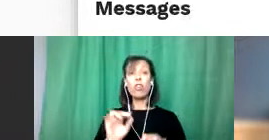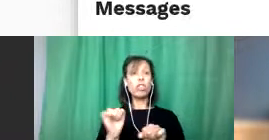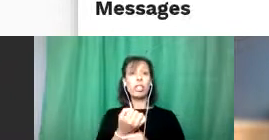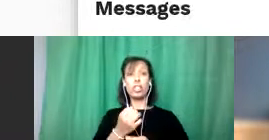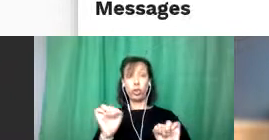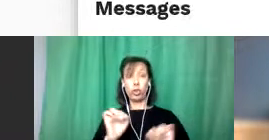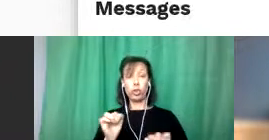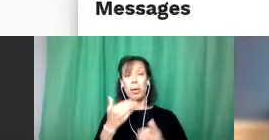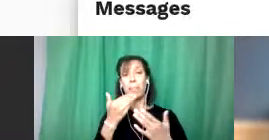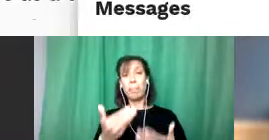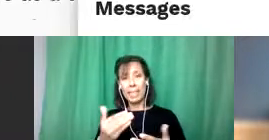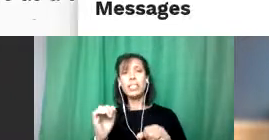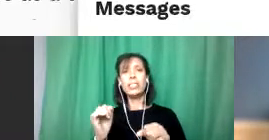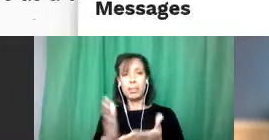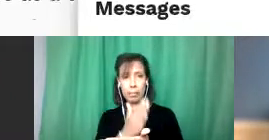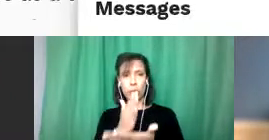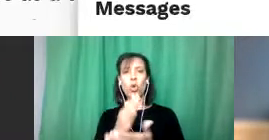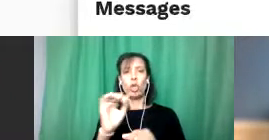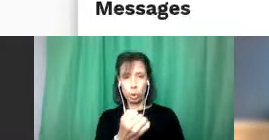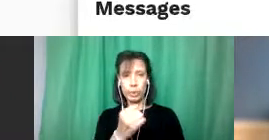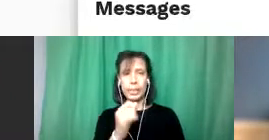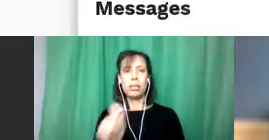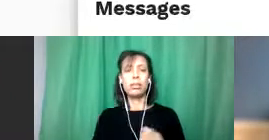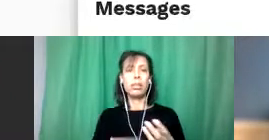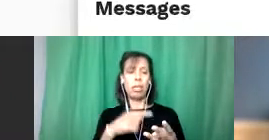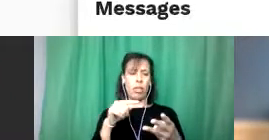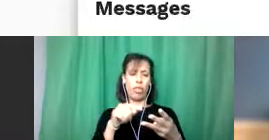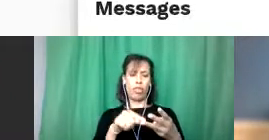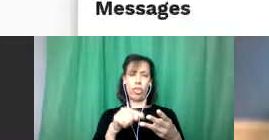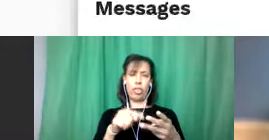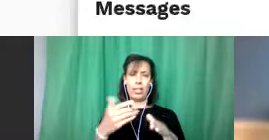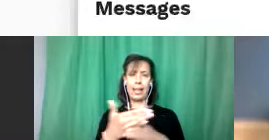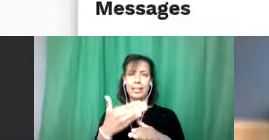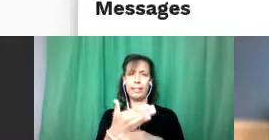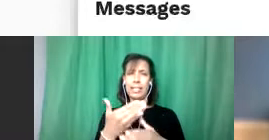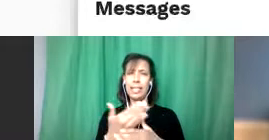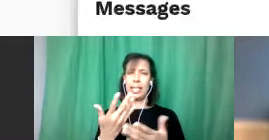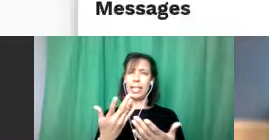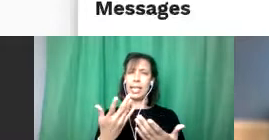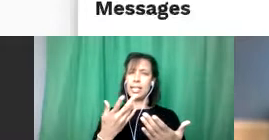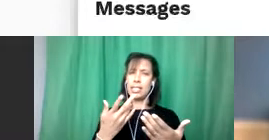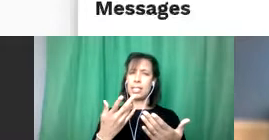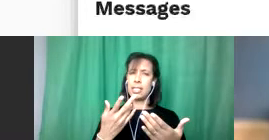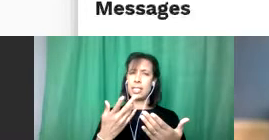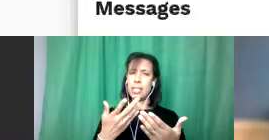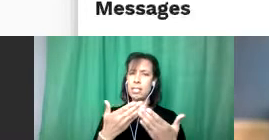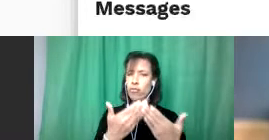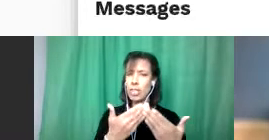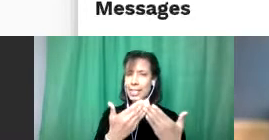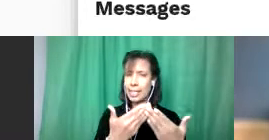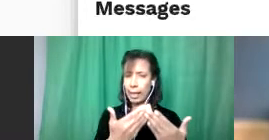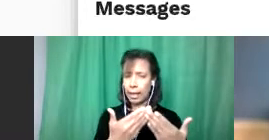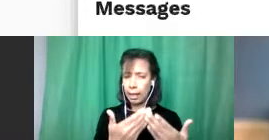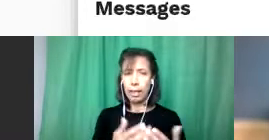And the third activity is a reading. And I would like you to have a look at